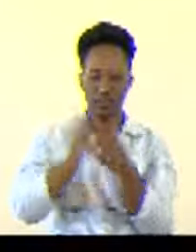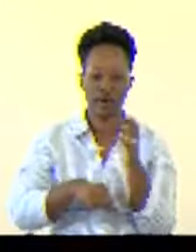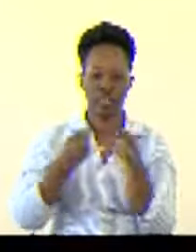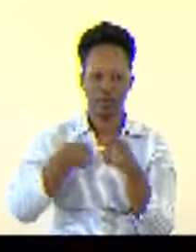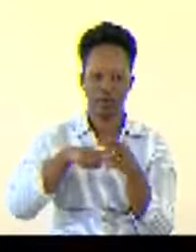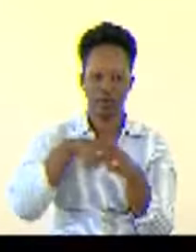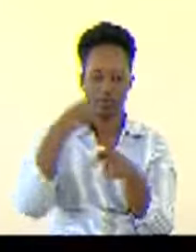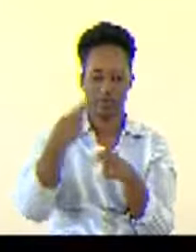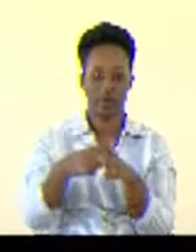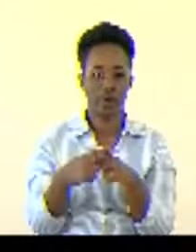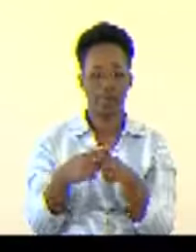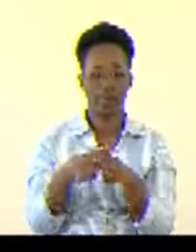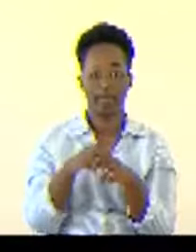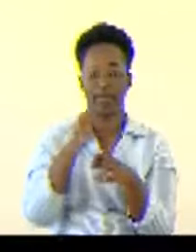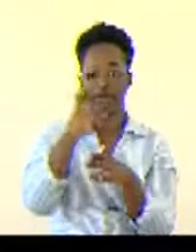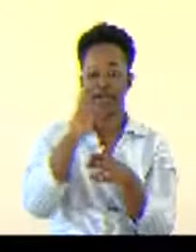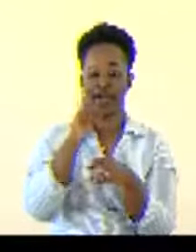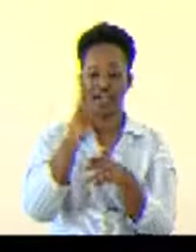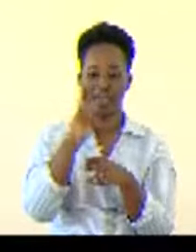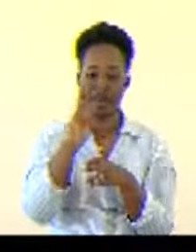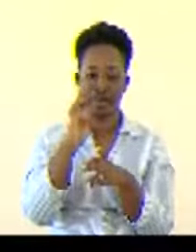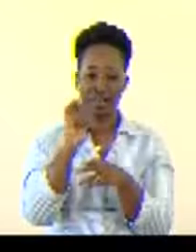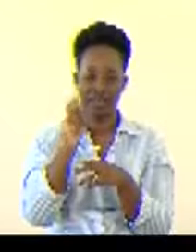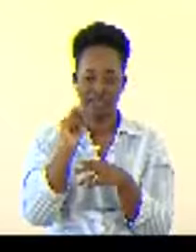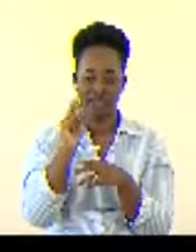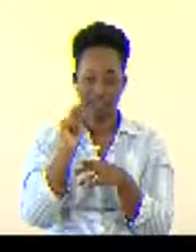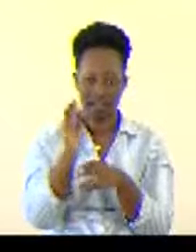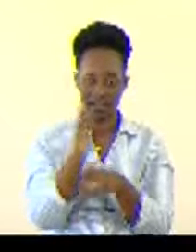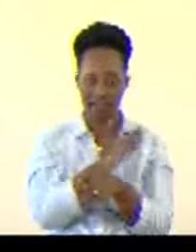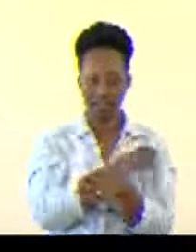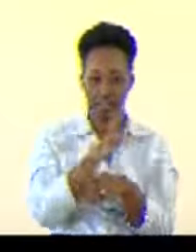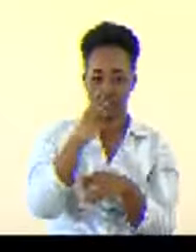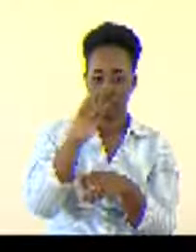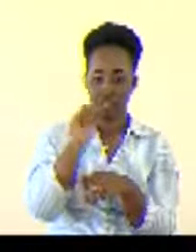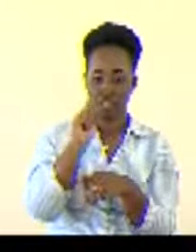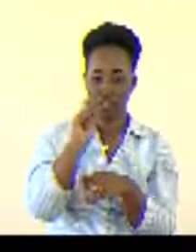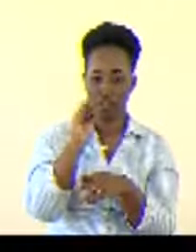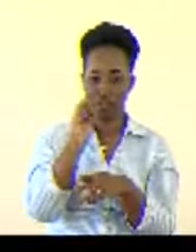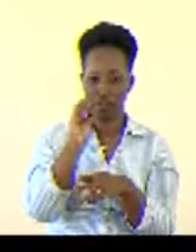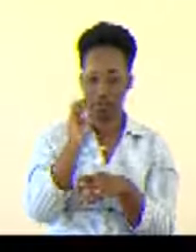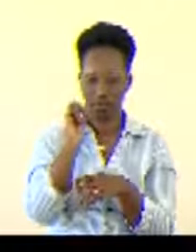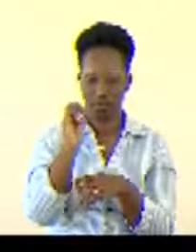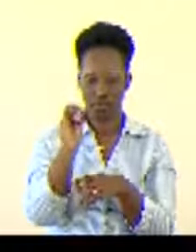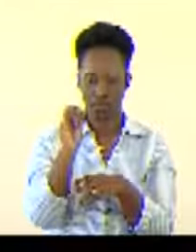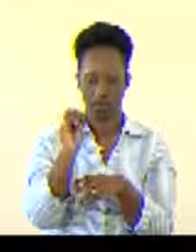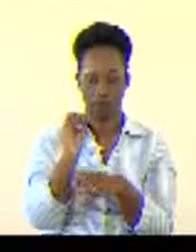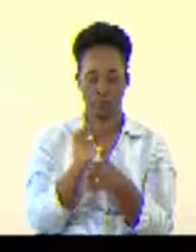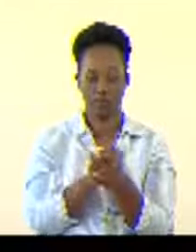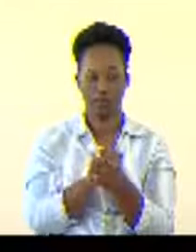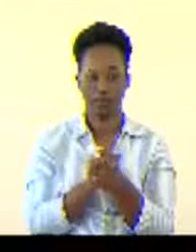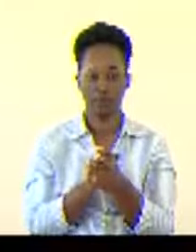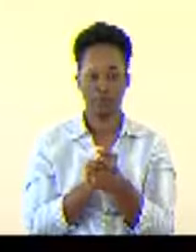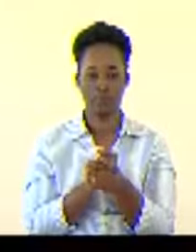working capital ratio, or current asset ratio. Those are three names that mean one thing. So we have the current